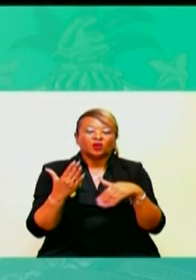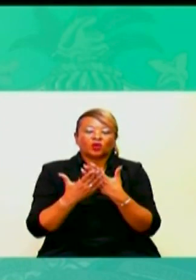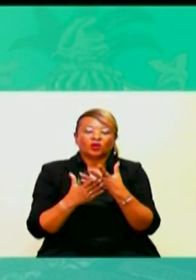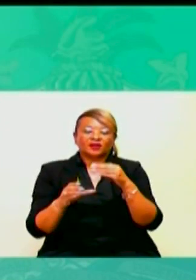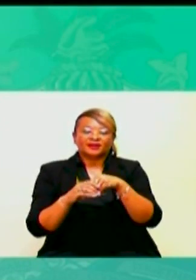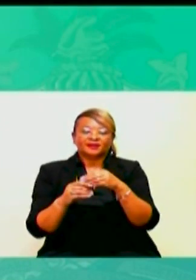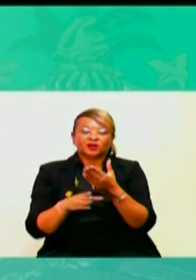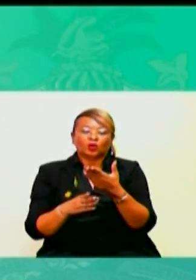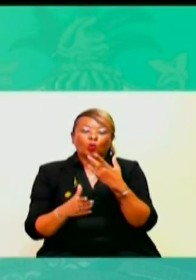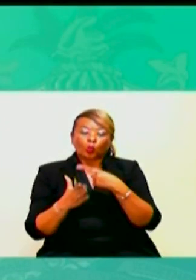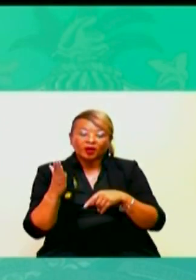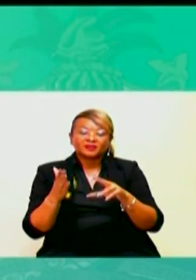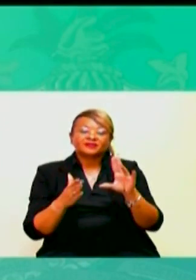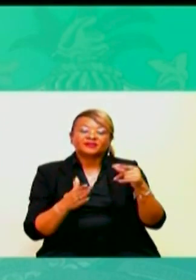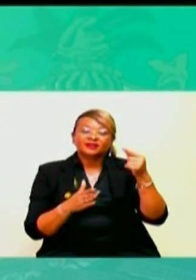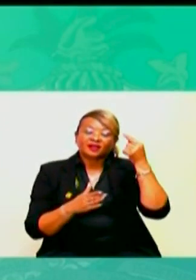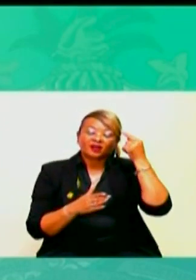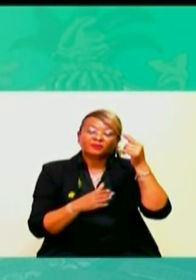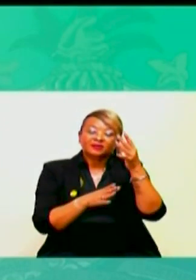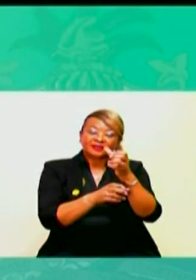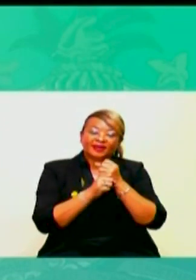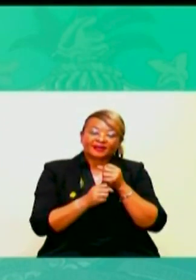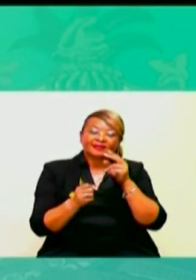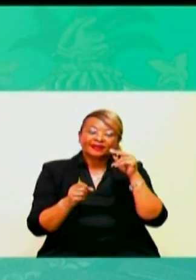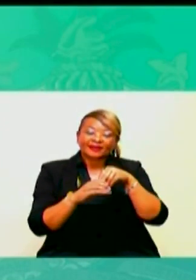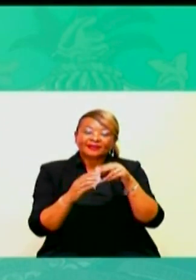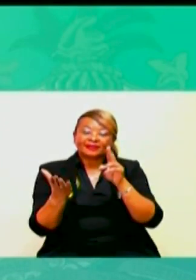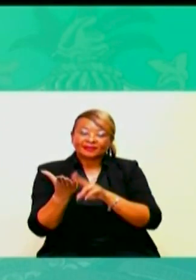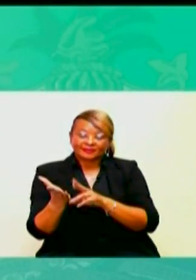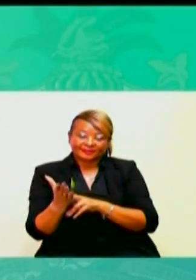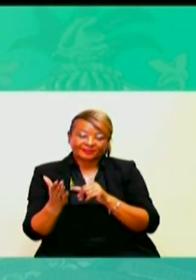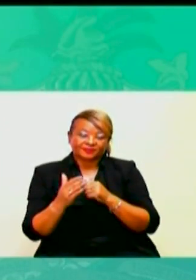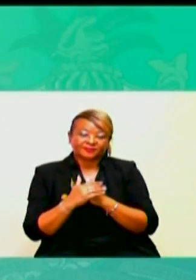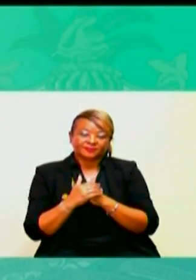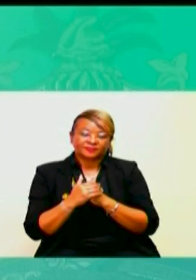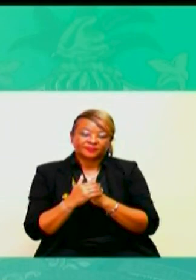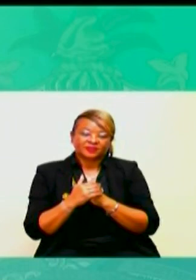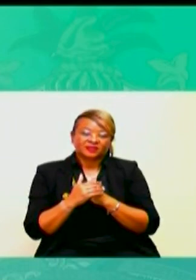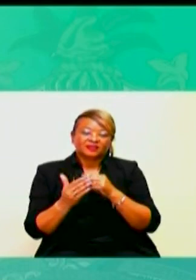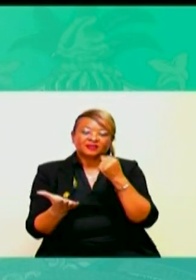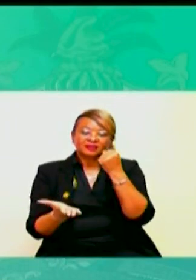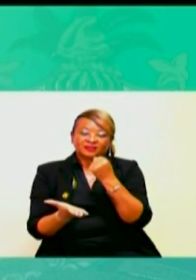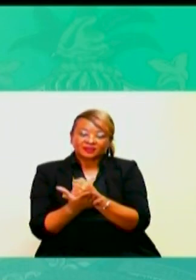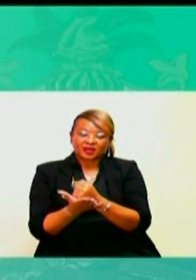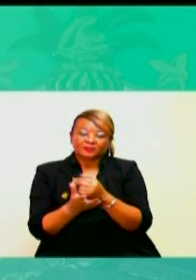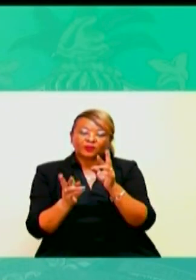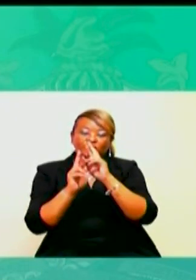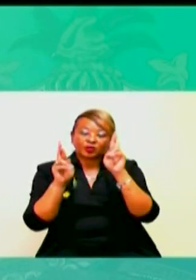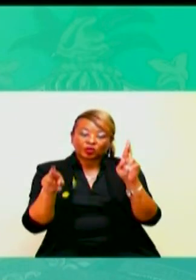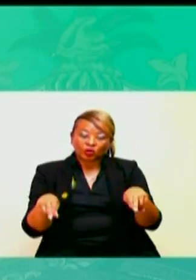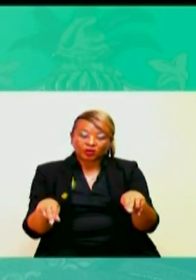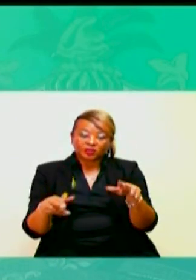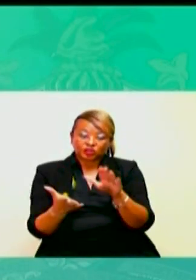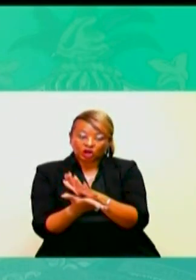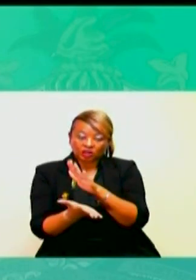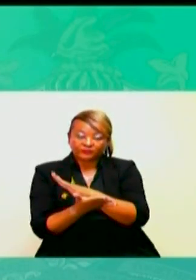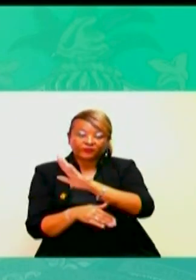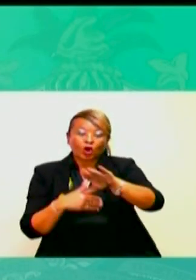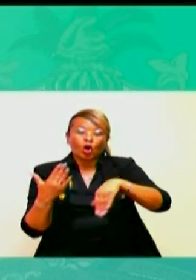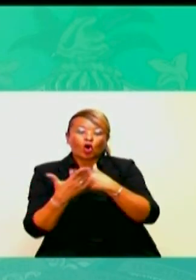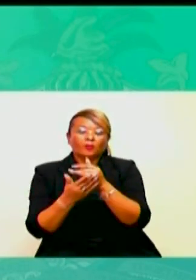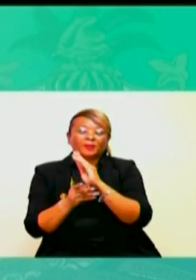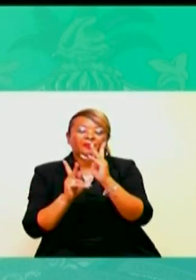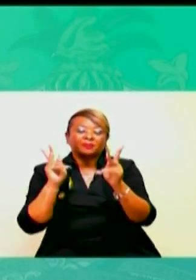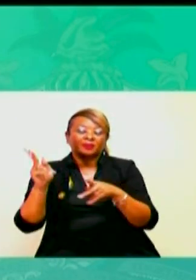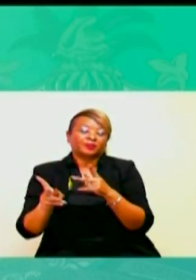in here, what the government get and what they get, the lease. This is a stamped and recorded document. And for all payments, for those